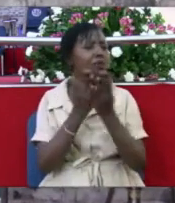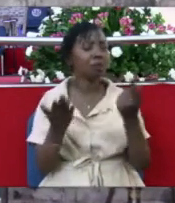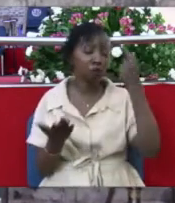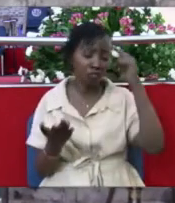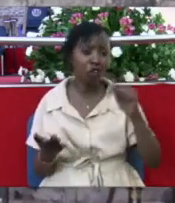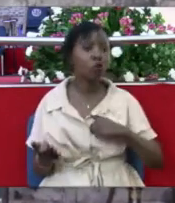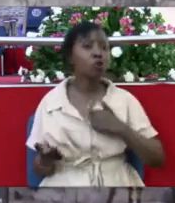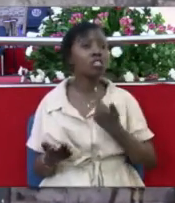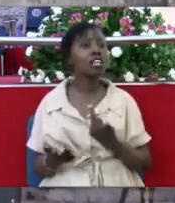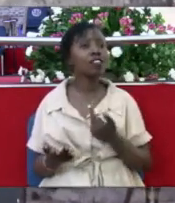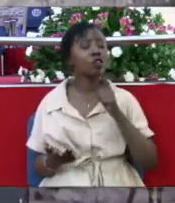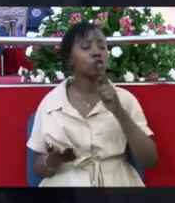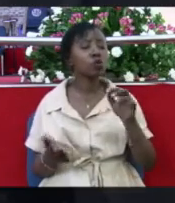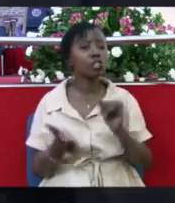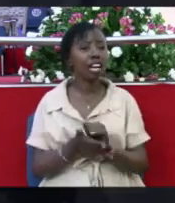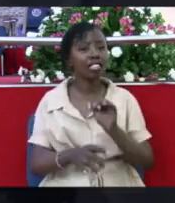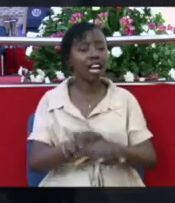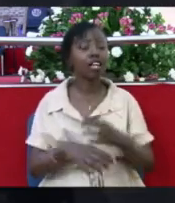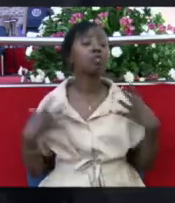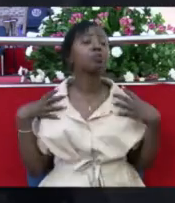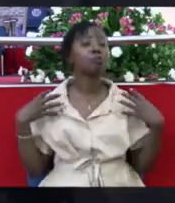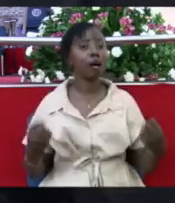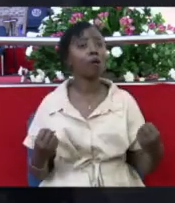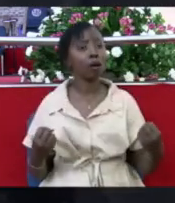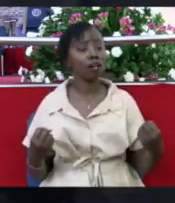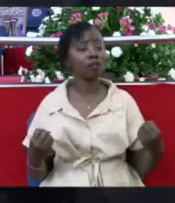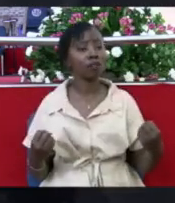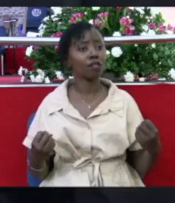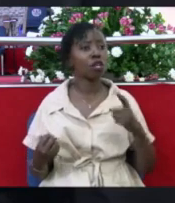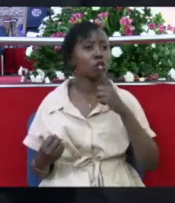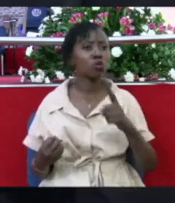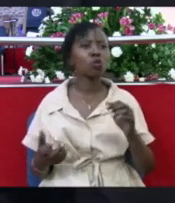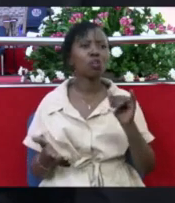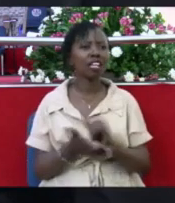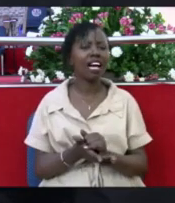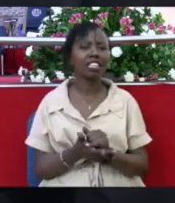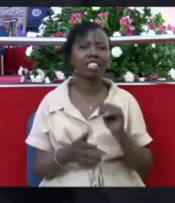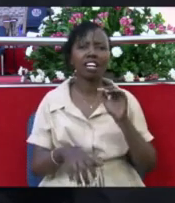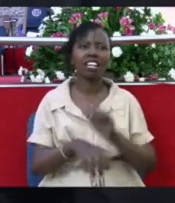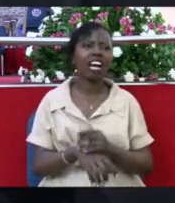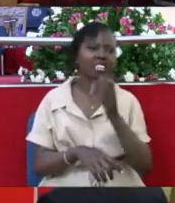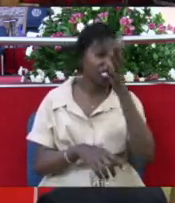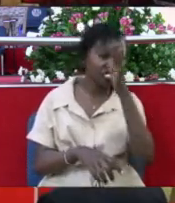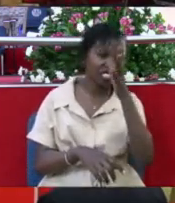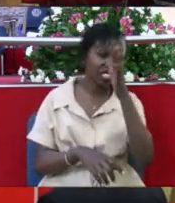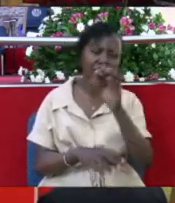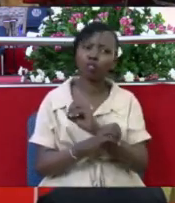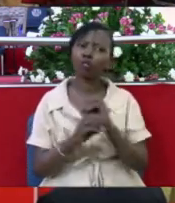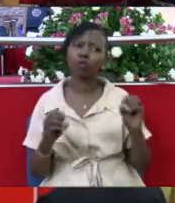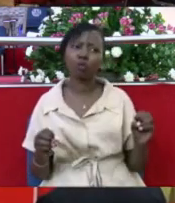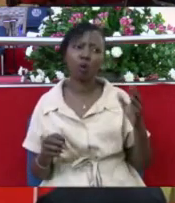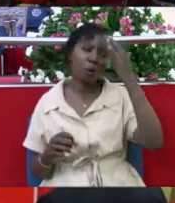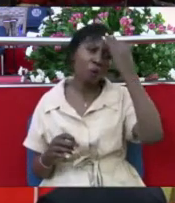kwetu so that we can get power. Ili kwamba tupate nguvu. And so that we cannot be lied to. Ili kwamba tusidanganyike. Because those